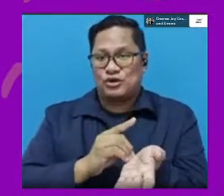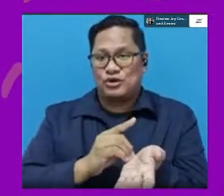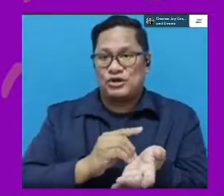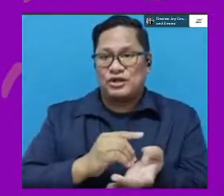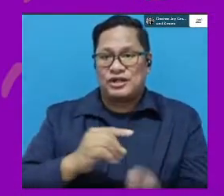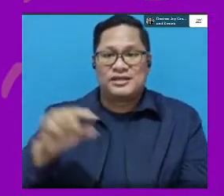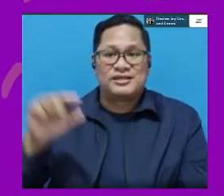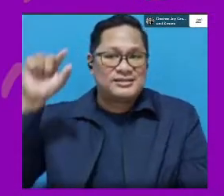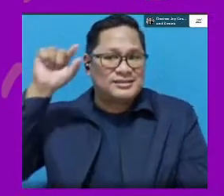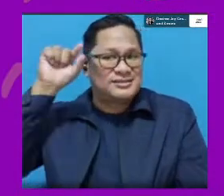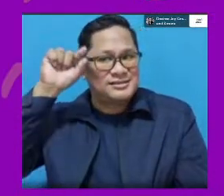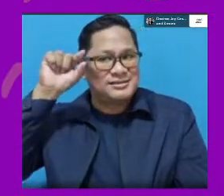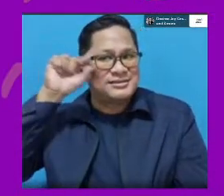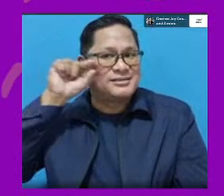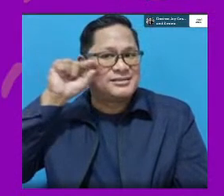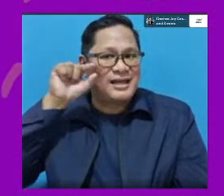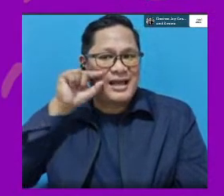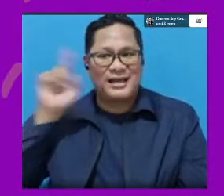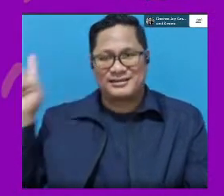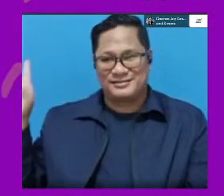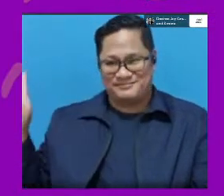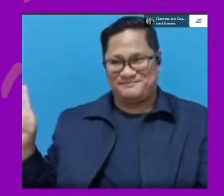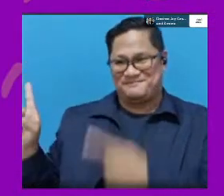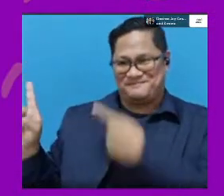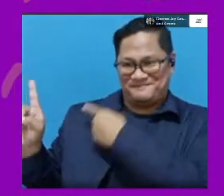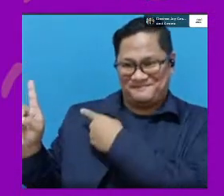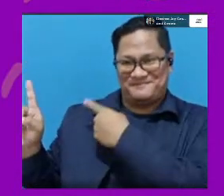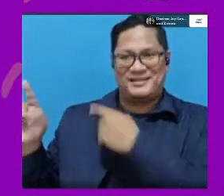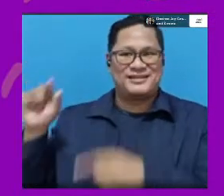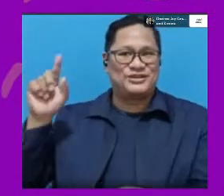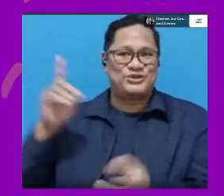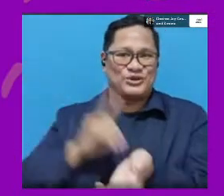Lee. She's beside me.